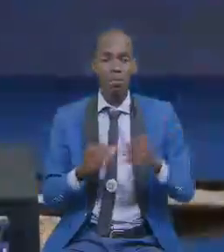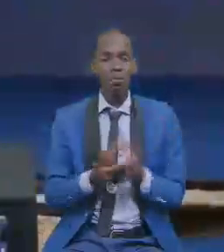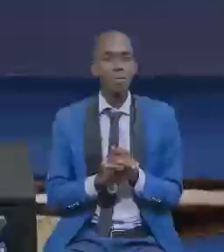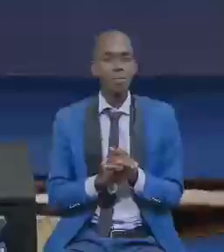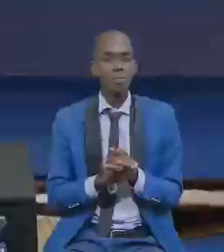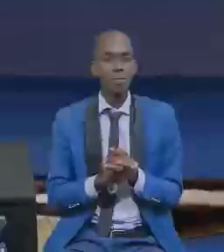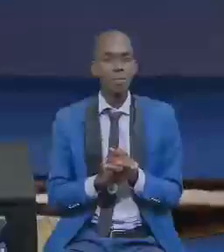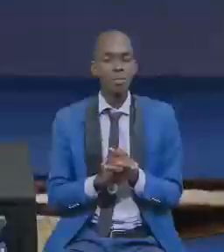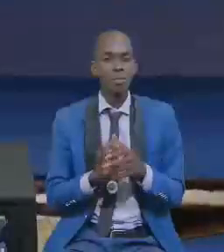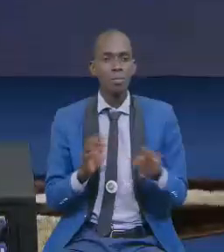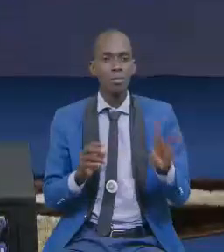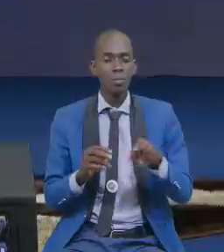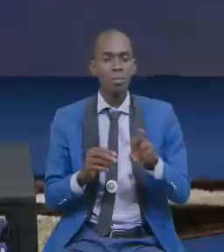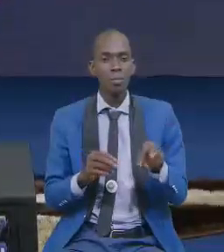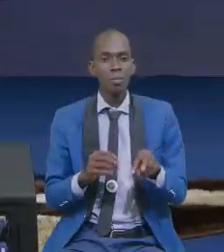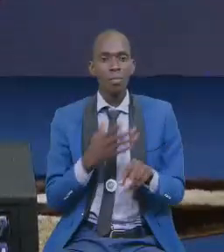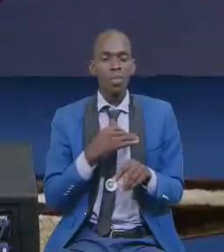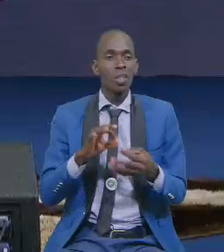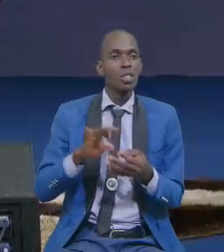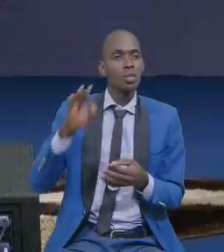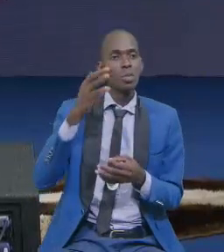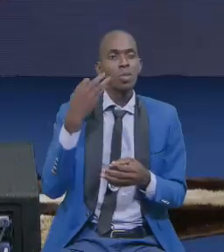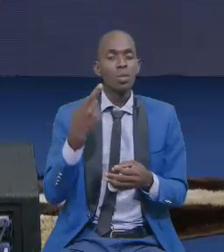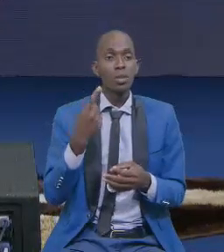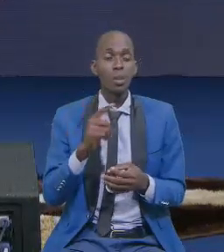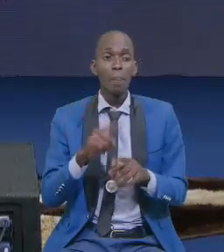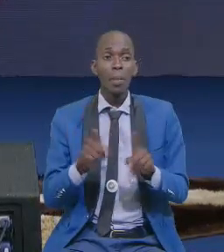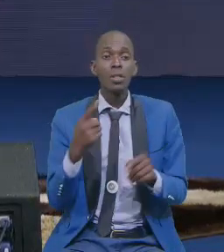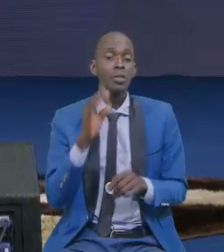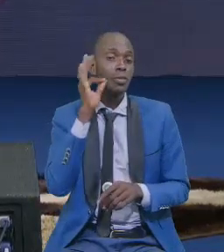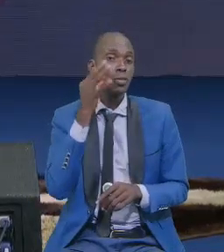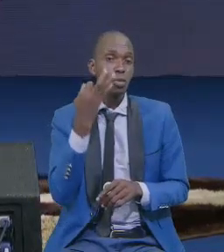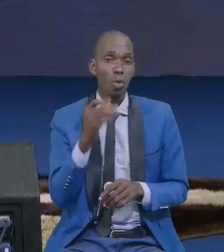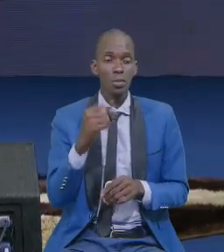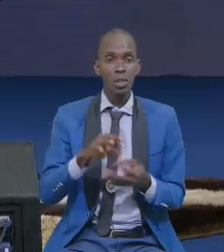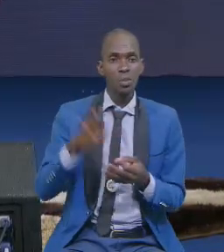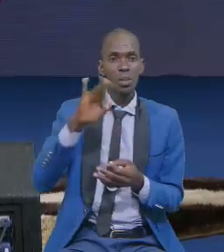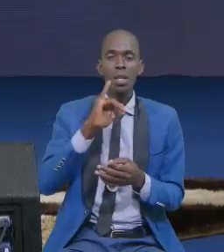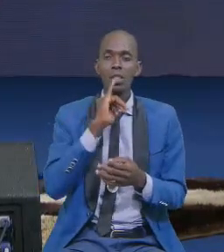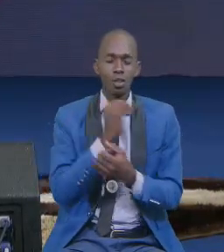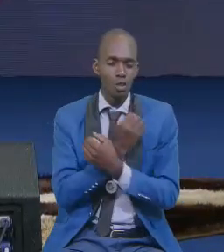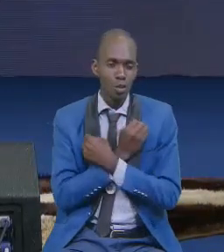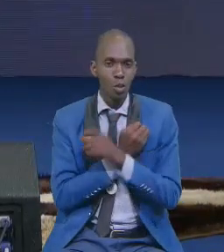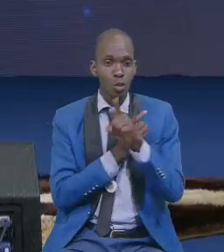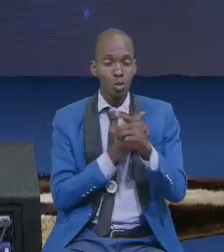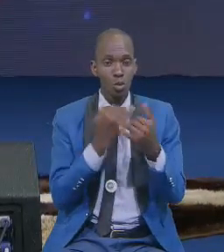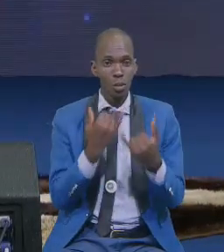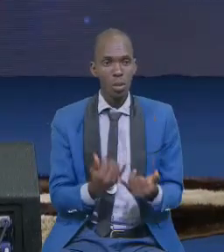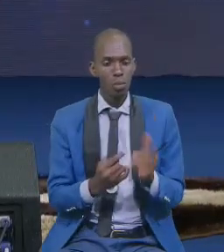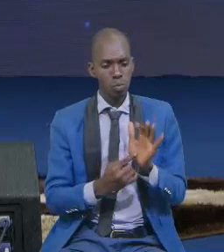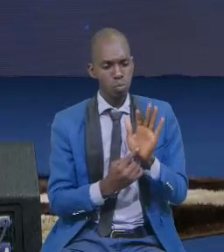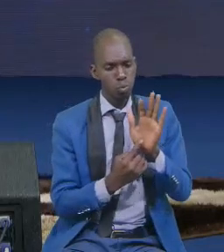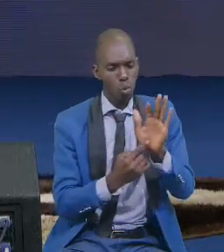but the fruit of the Spirit is love. You now love the people you